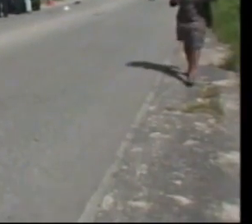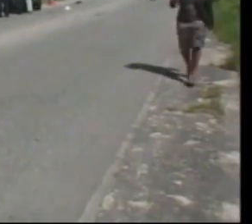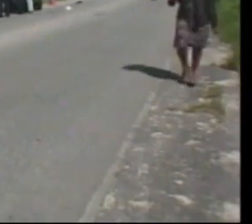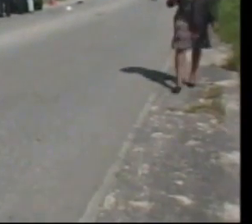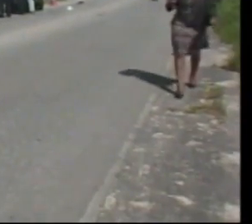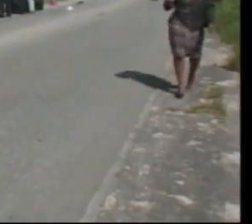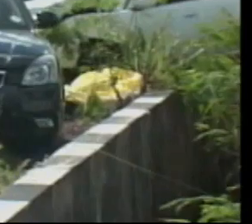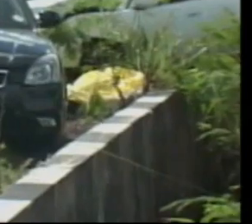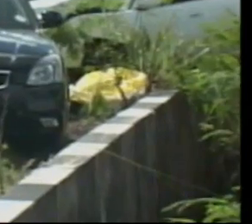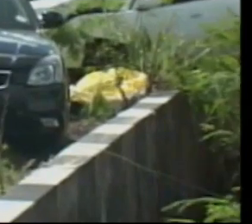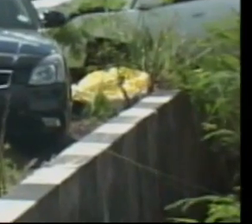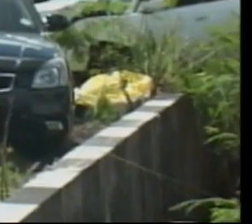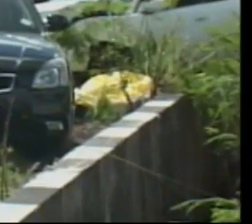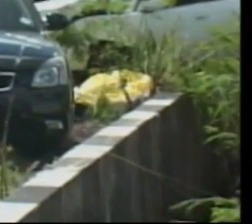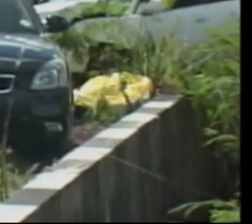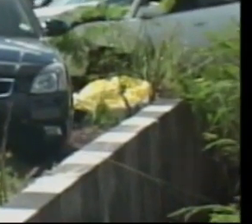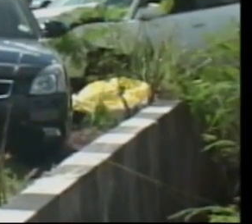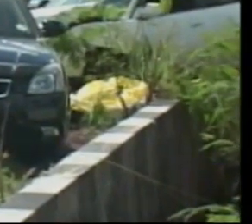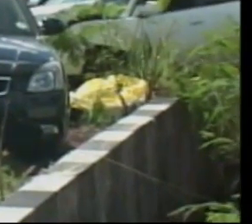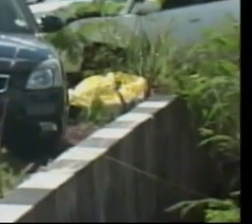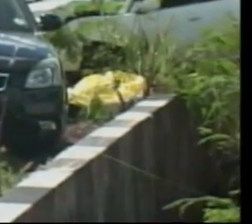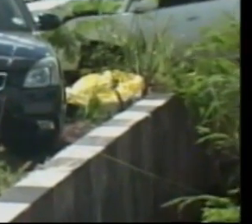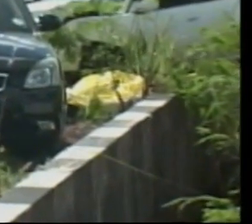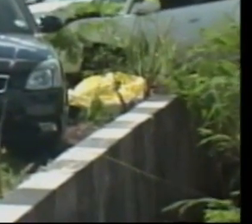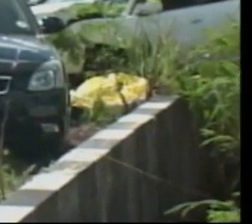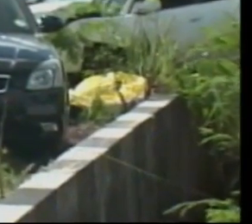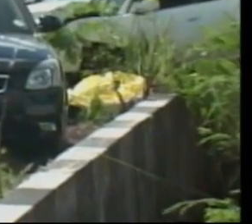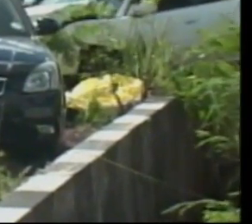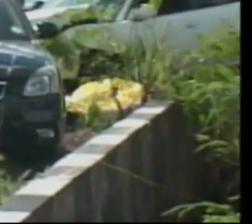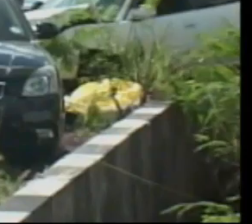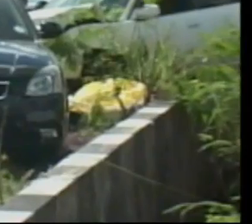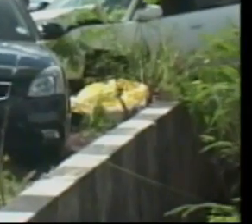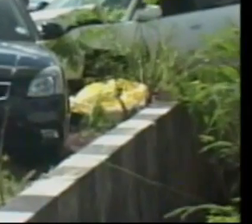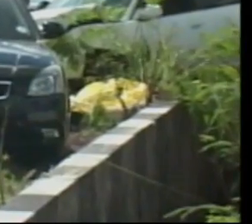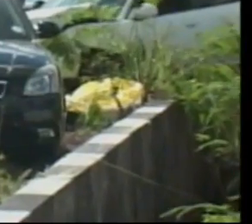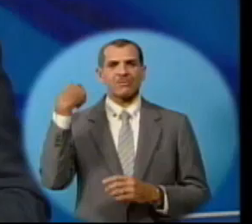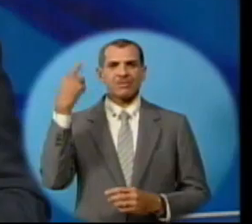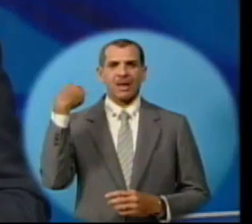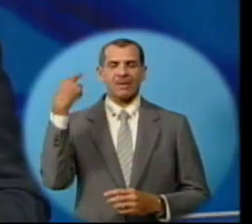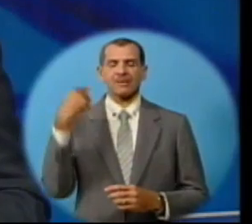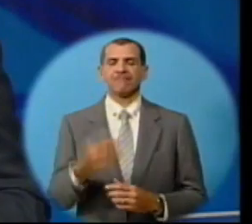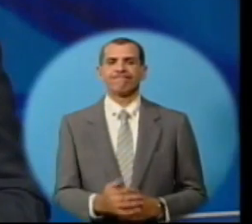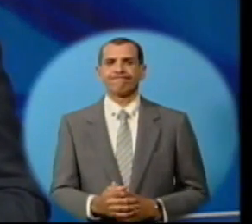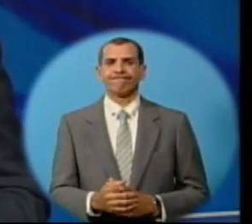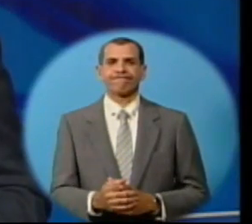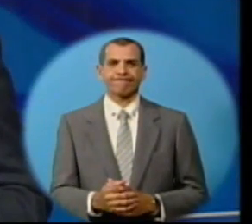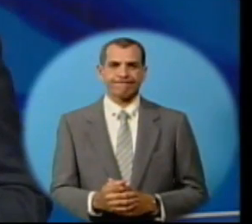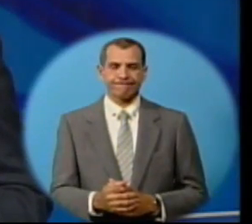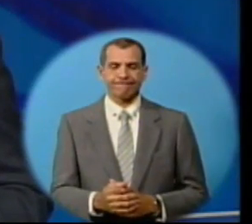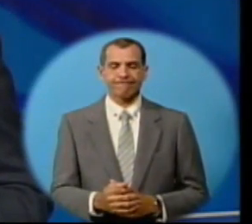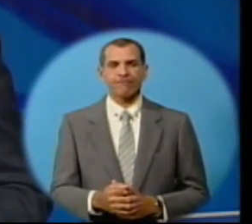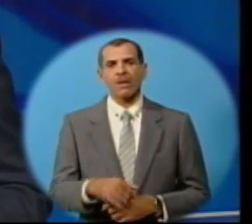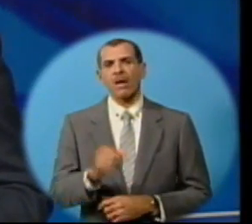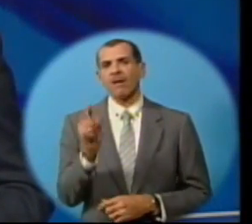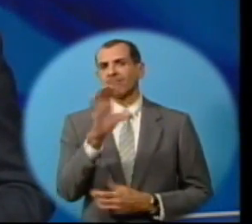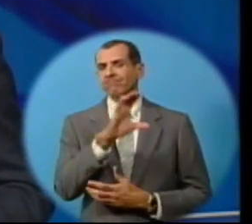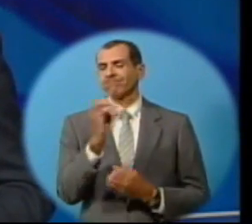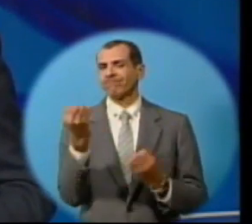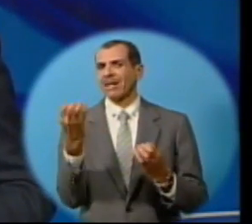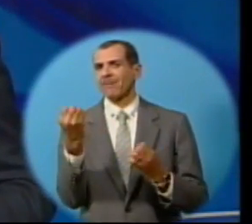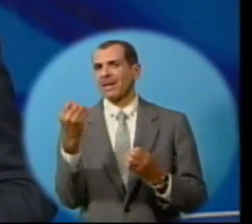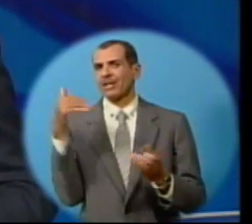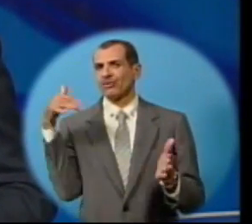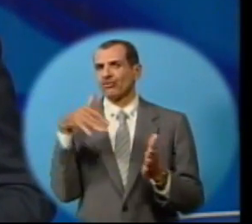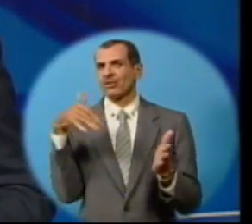other occupant of the white motor car, who has a dreadlock hairstyle. Well, hundreds of students of the